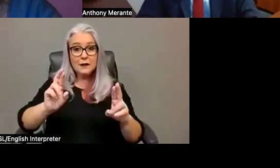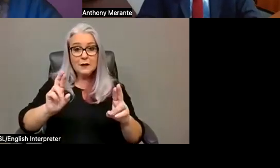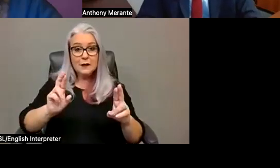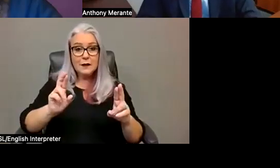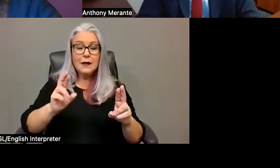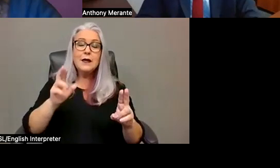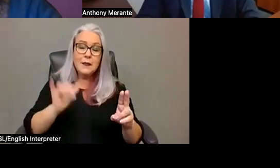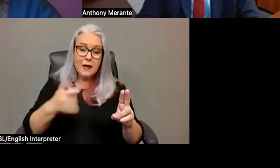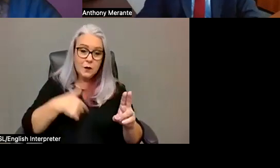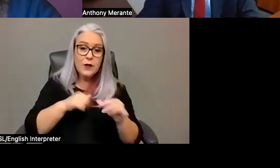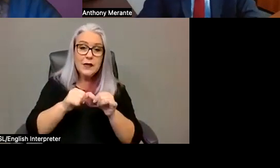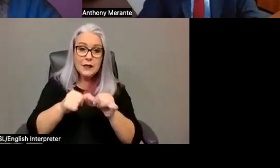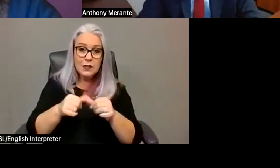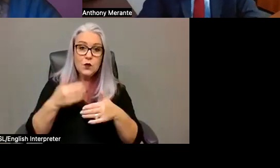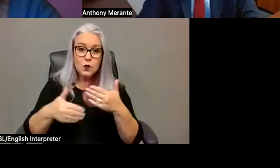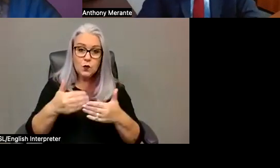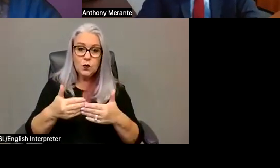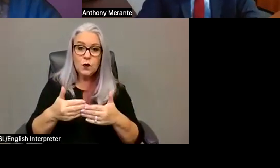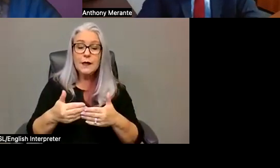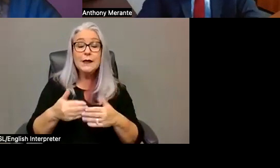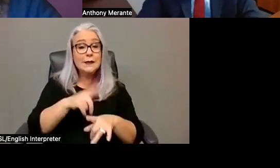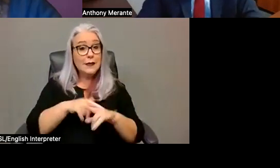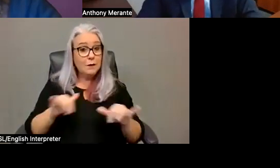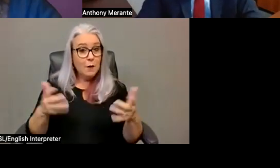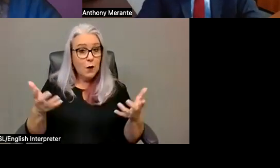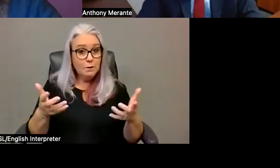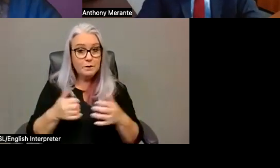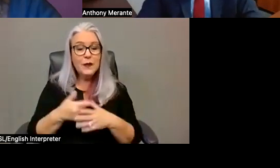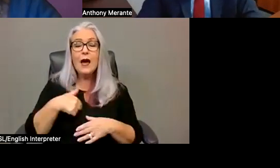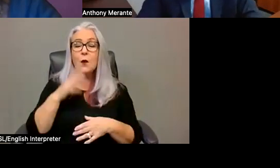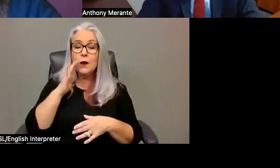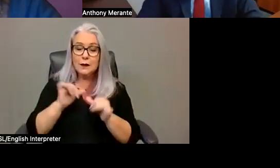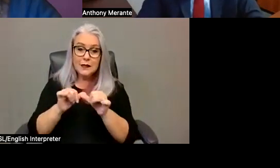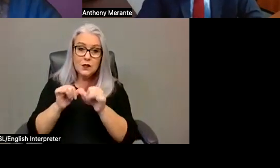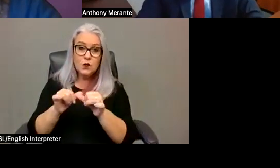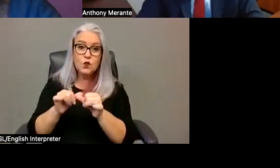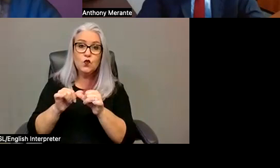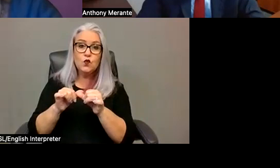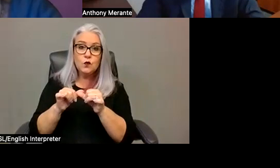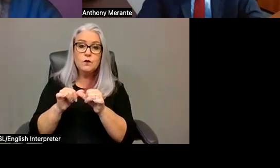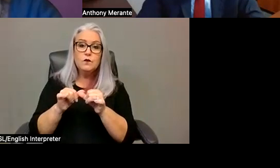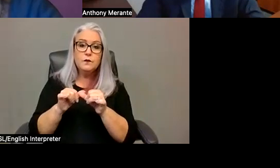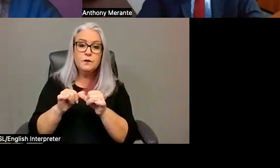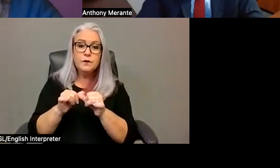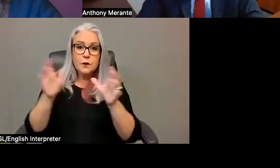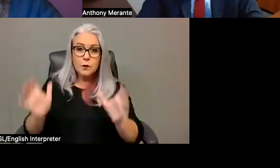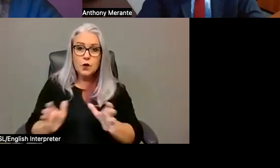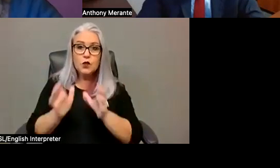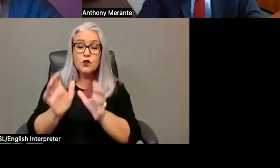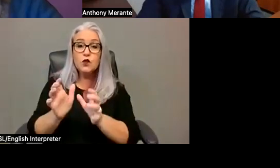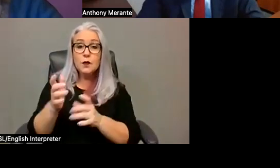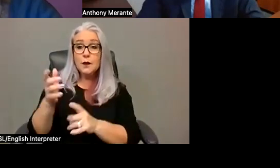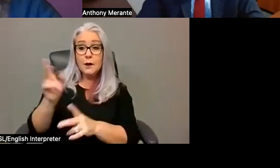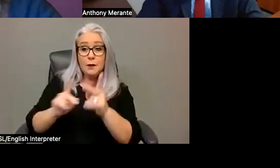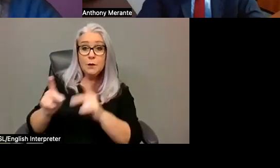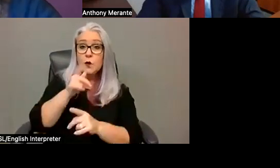And that's what we continue to do. At the same time, I'm going to continue to push to hold those responsible for sending